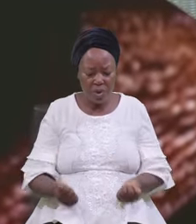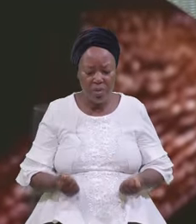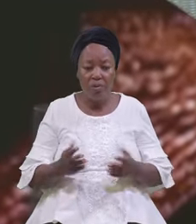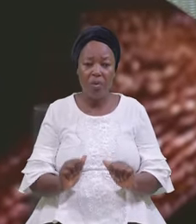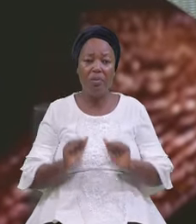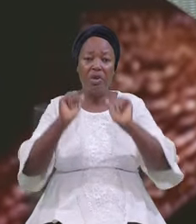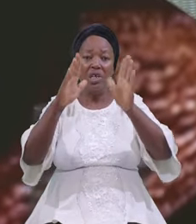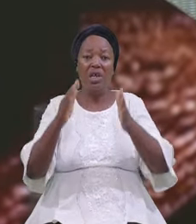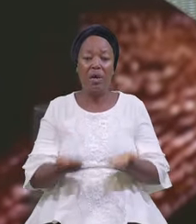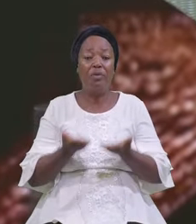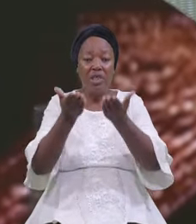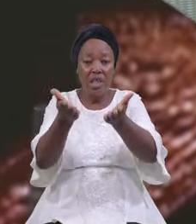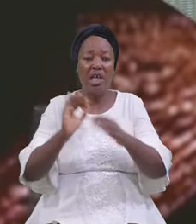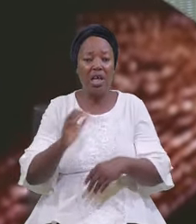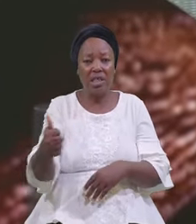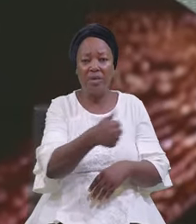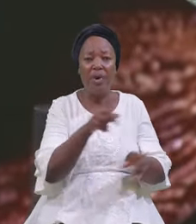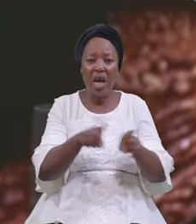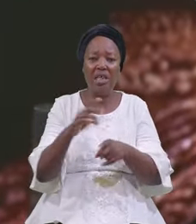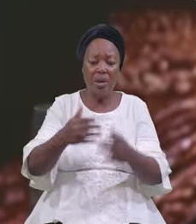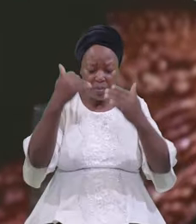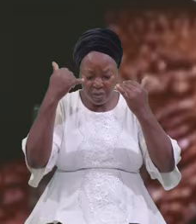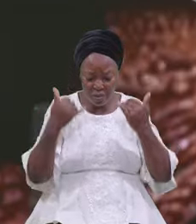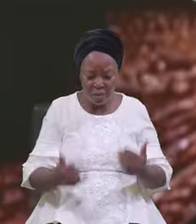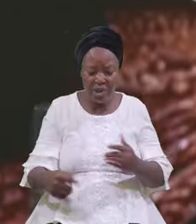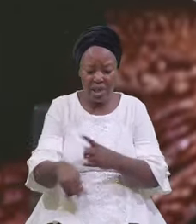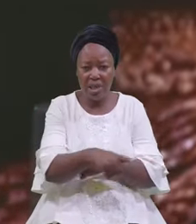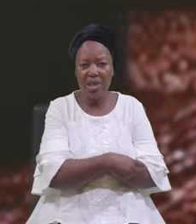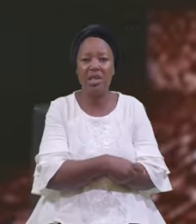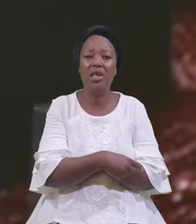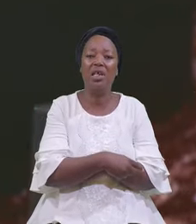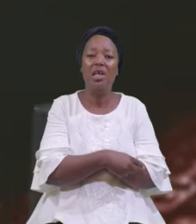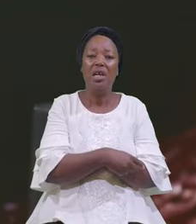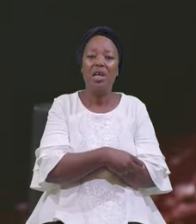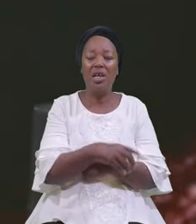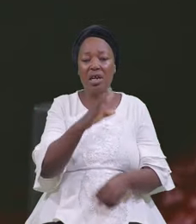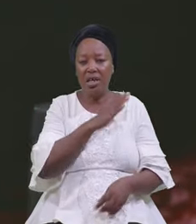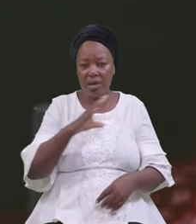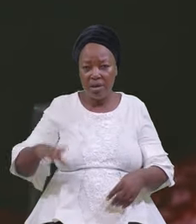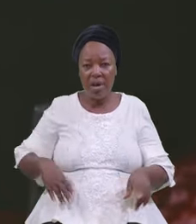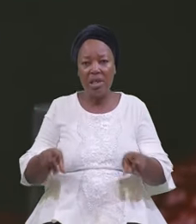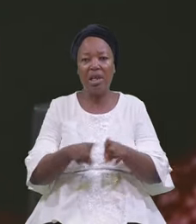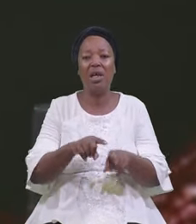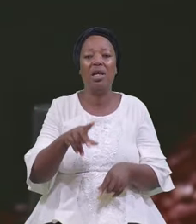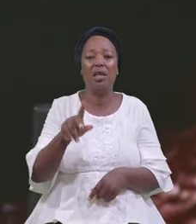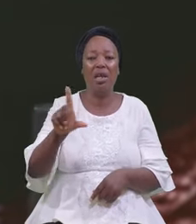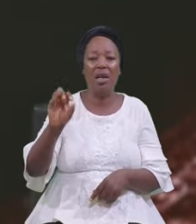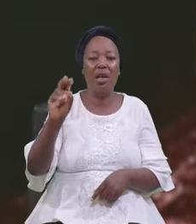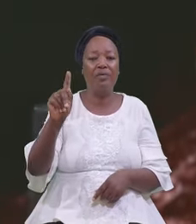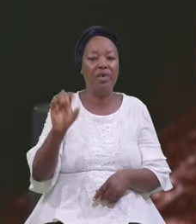ourselves at the present day Christ-like Levites in covenant with the Lord. Look at